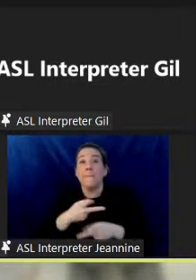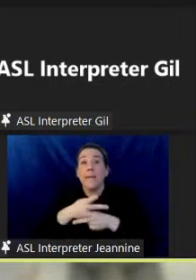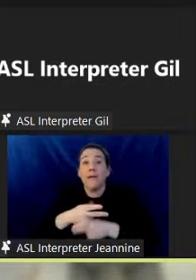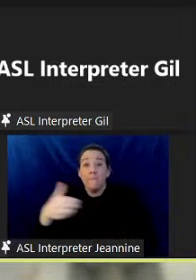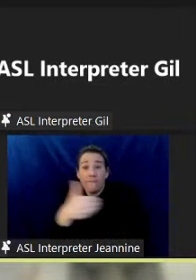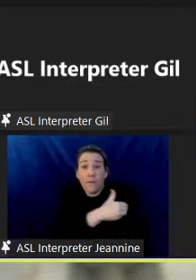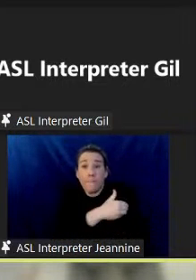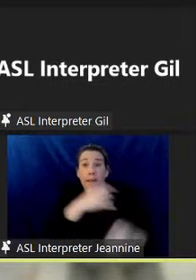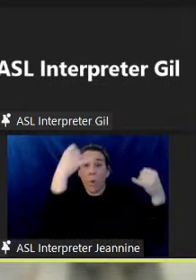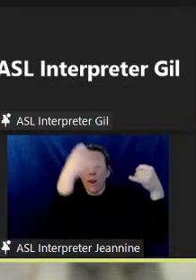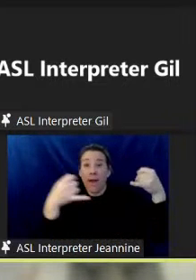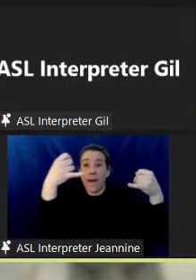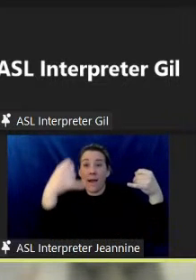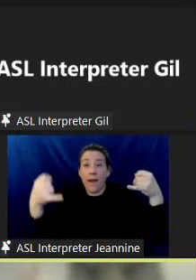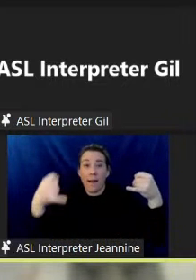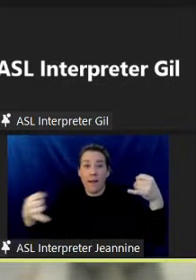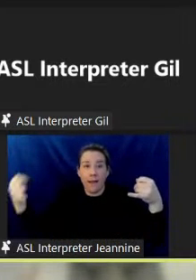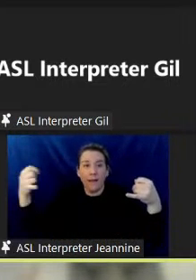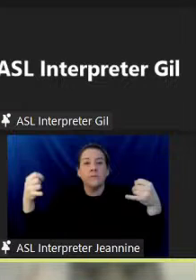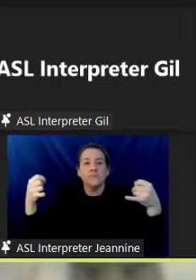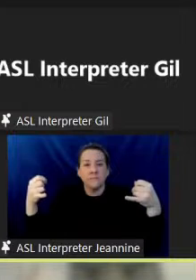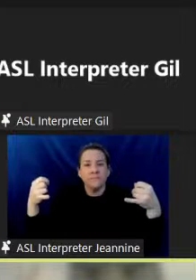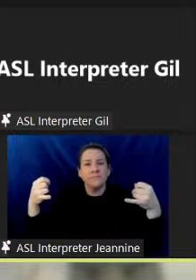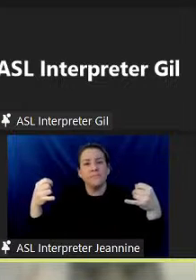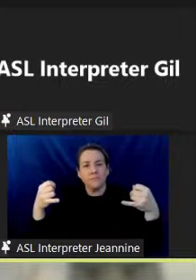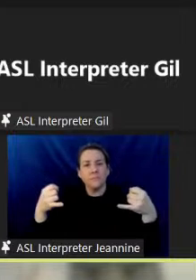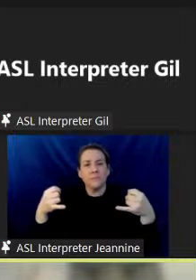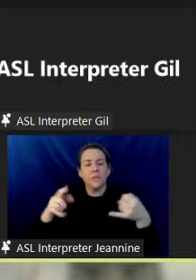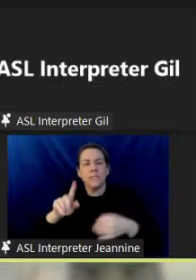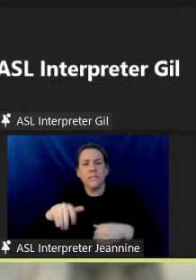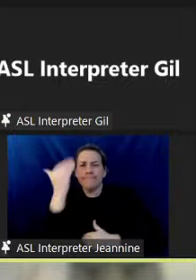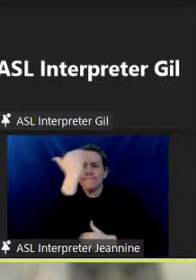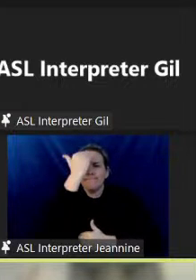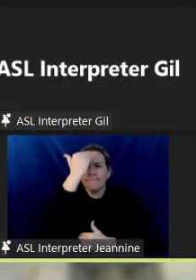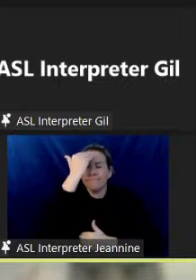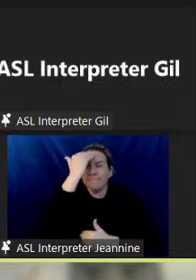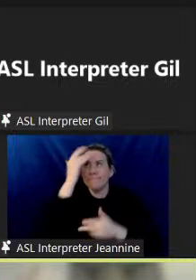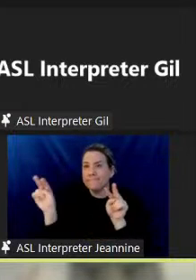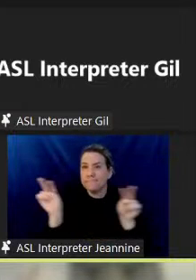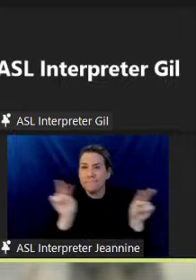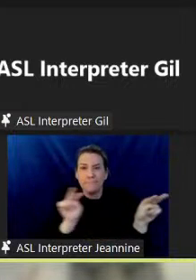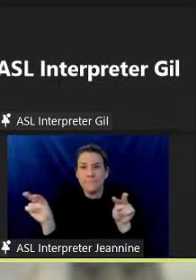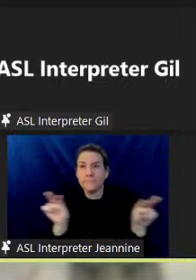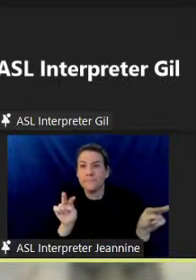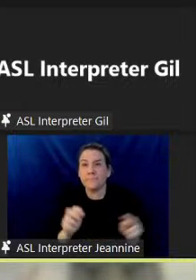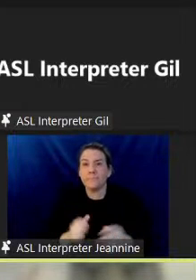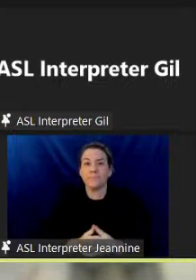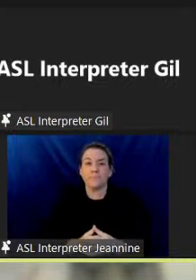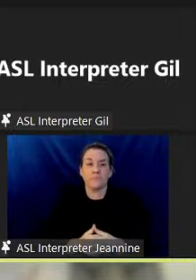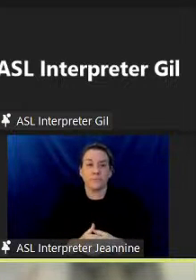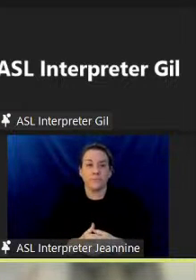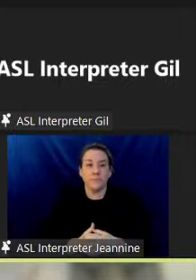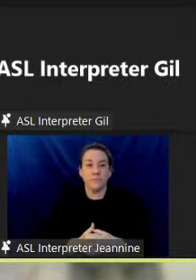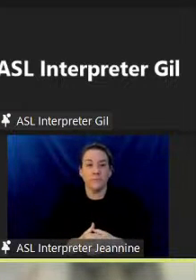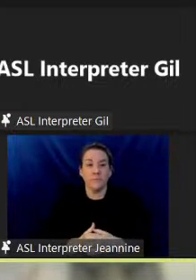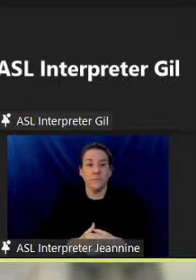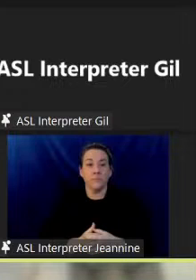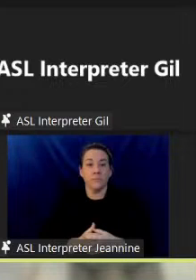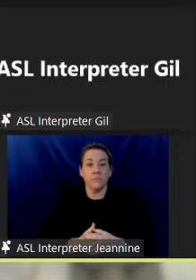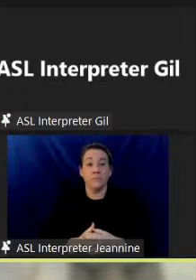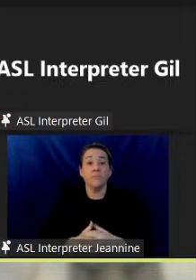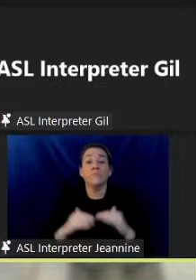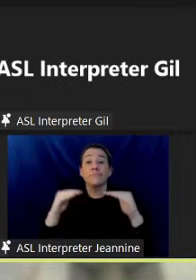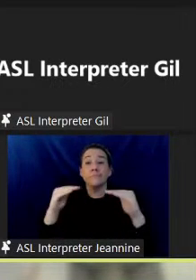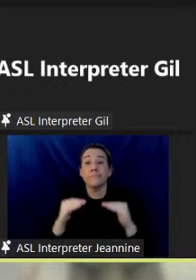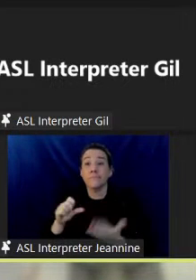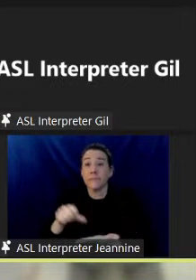lines, just several different things that you need to be aware of and be careful of. This next page also